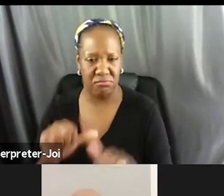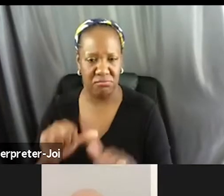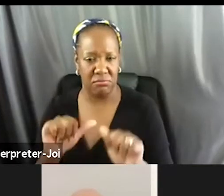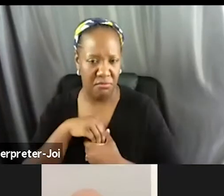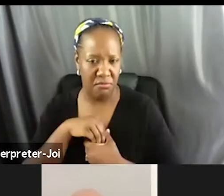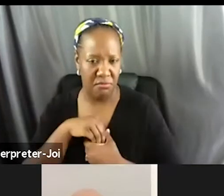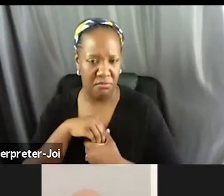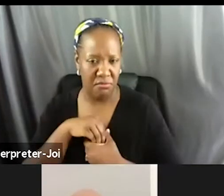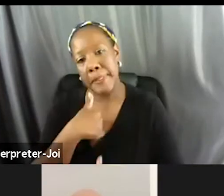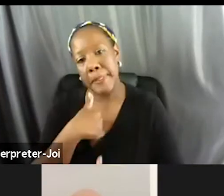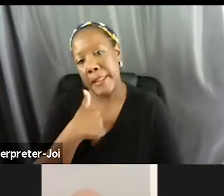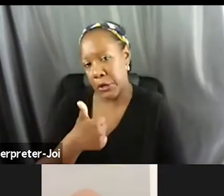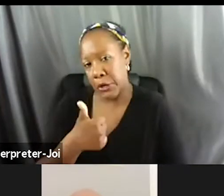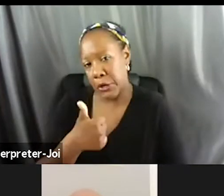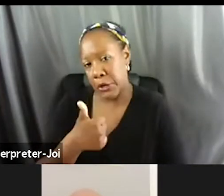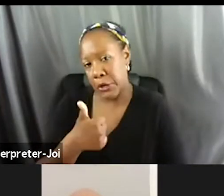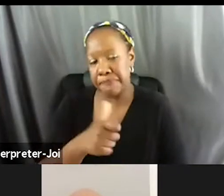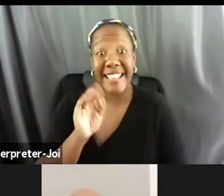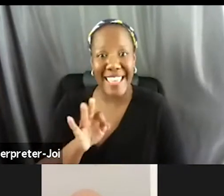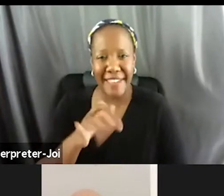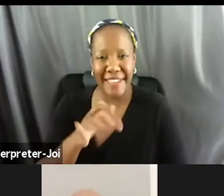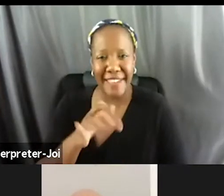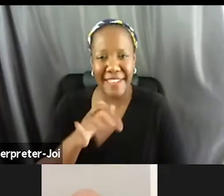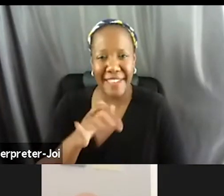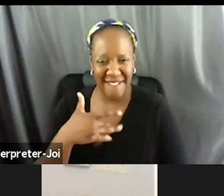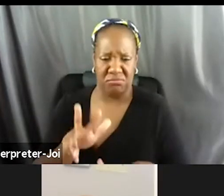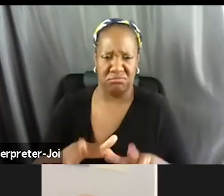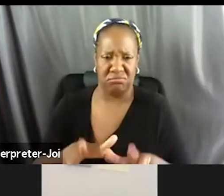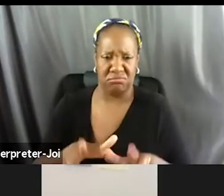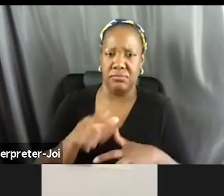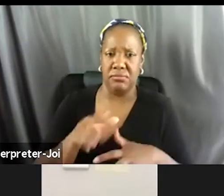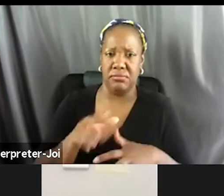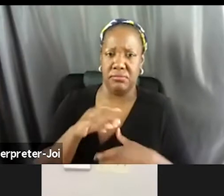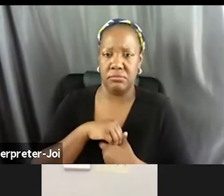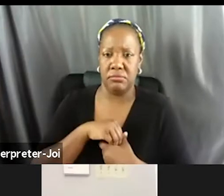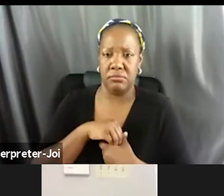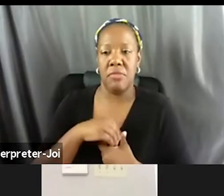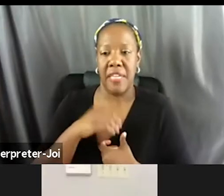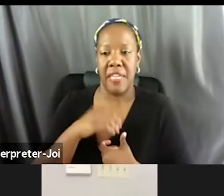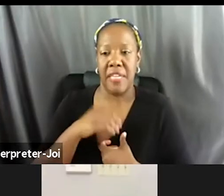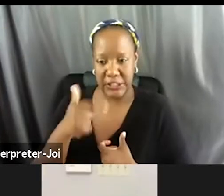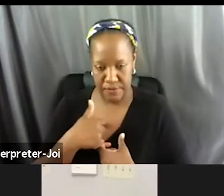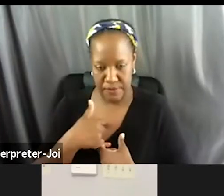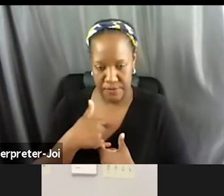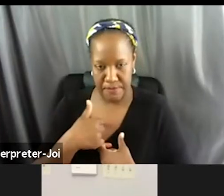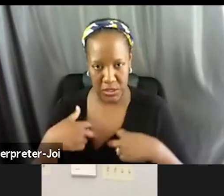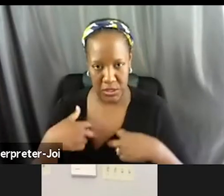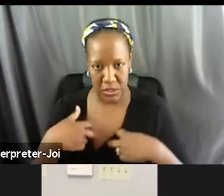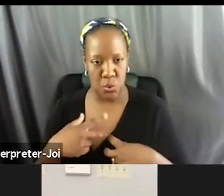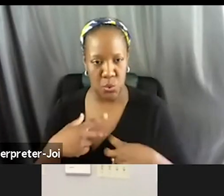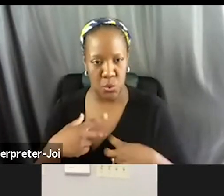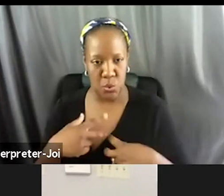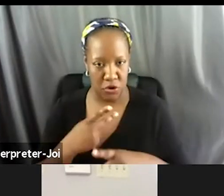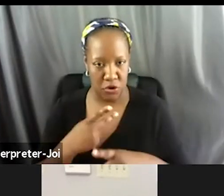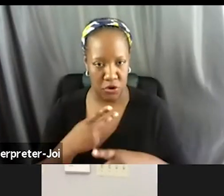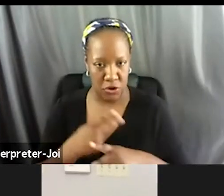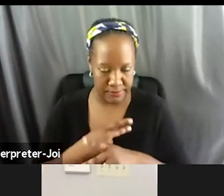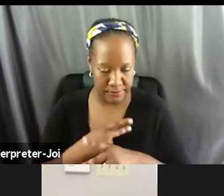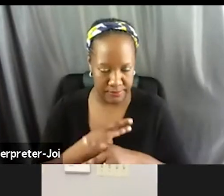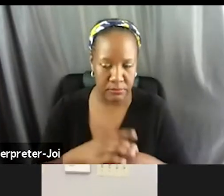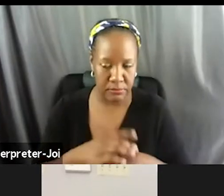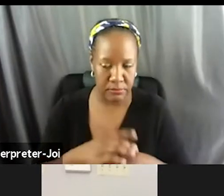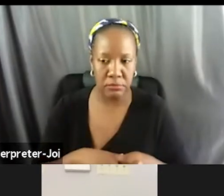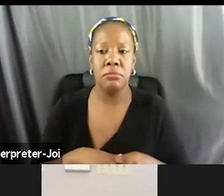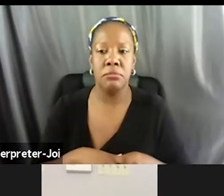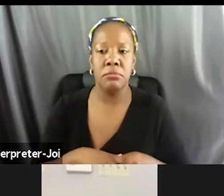I do, then it's something for me to work out. And so it's